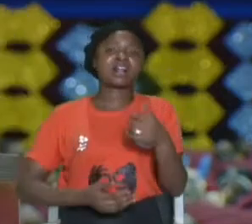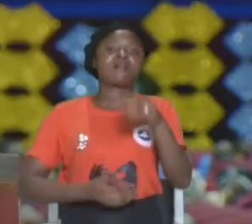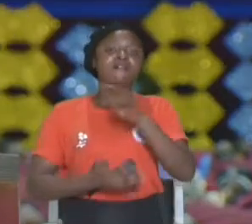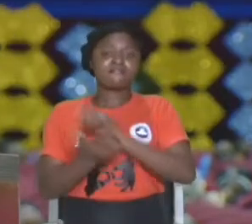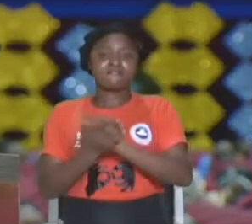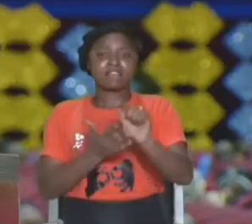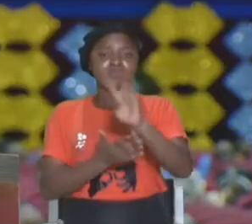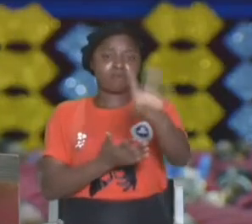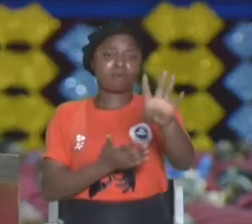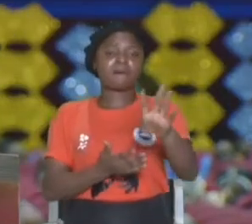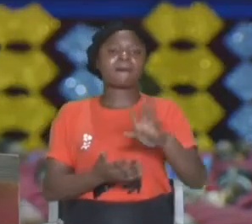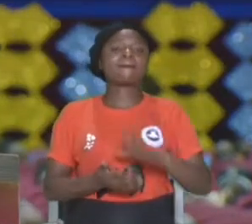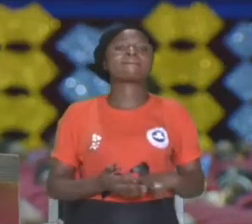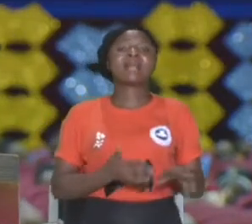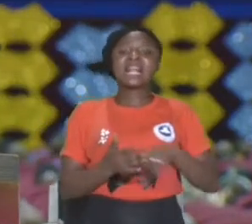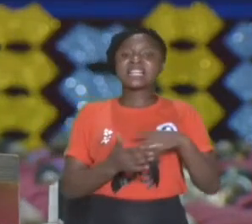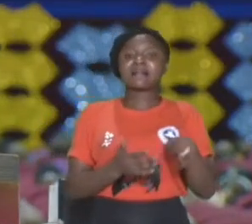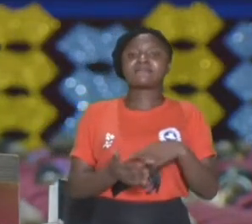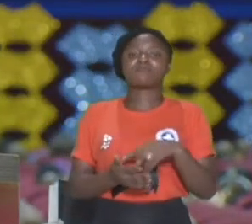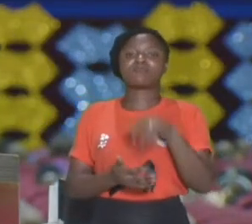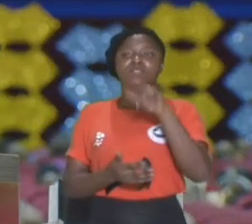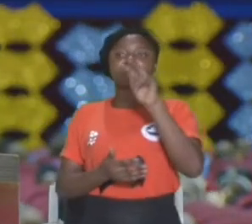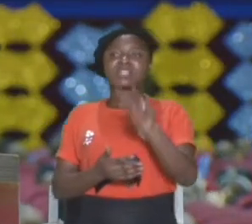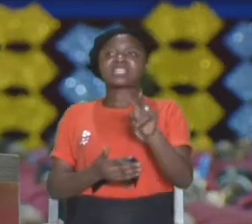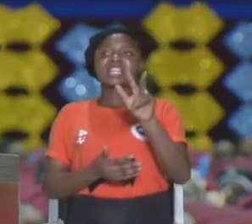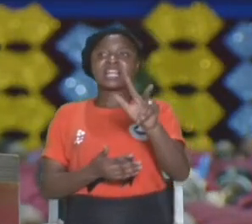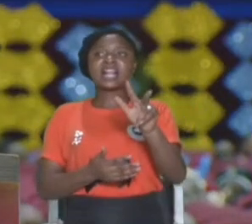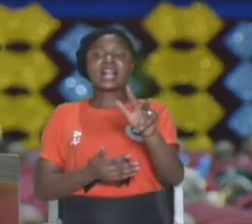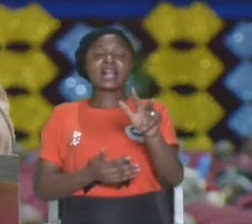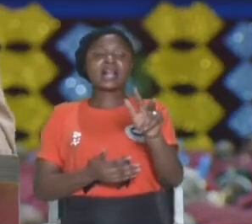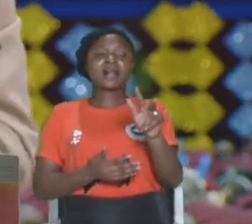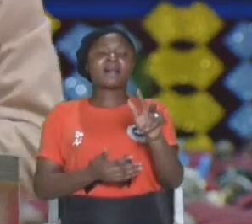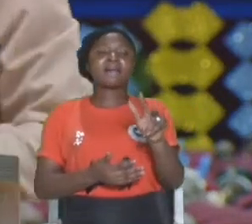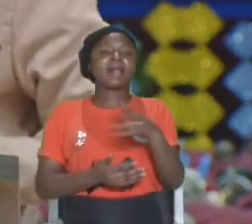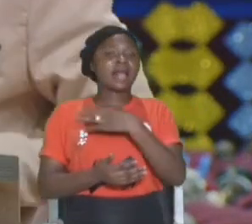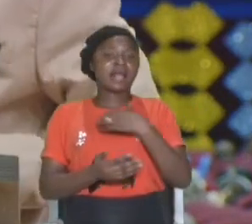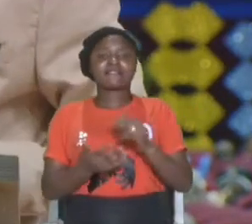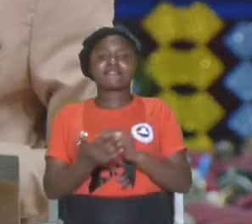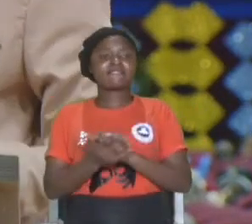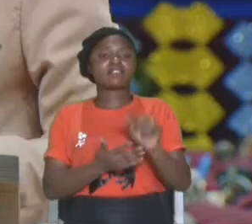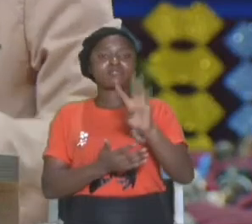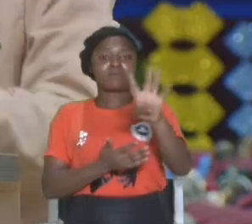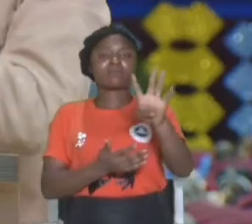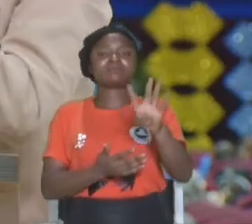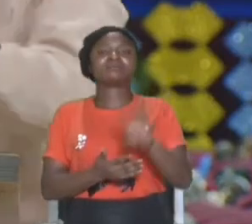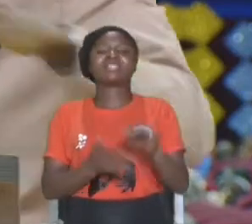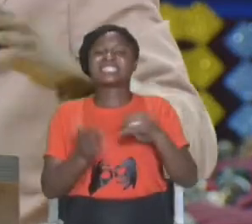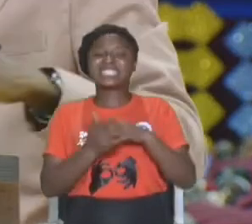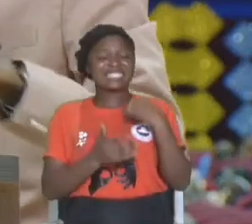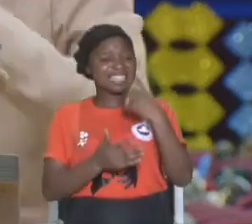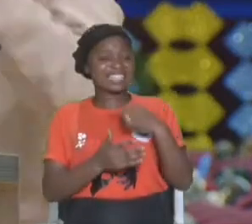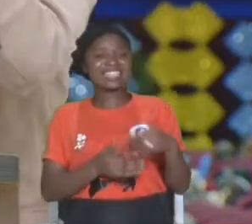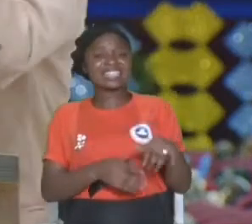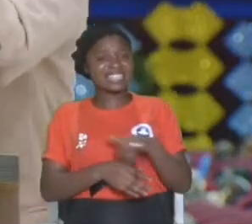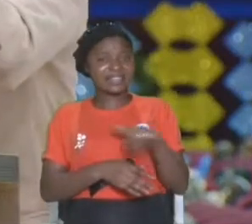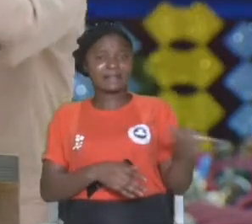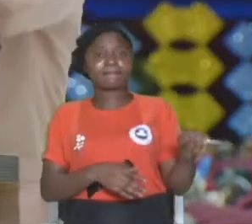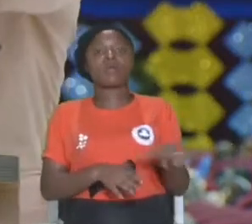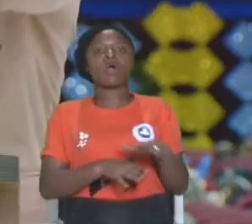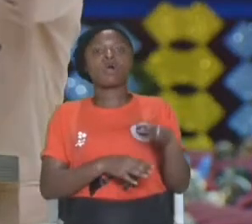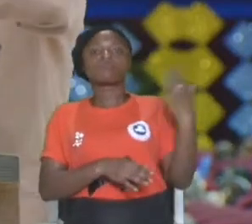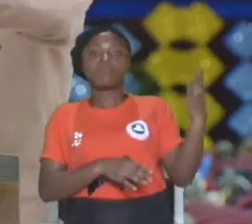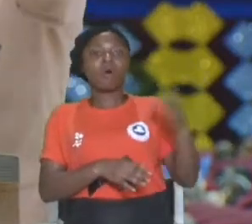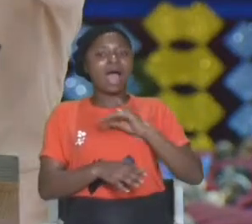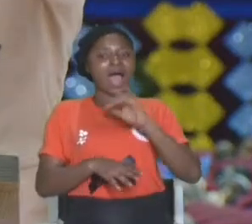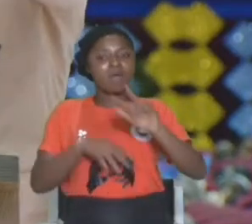4. Psalms chapter 23 and verse 4. It says, "Yea, though